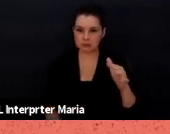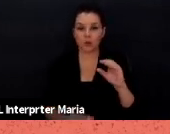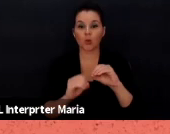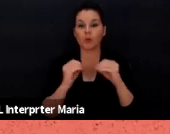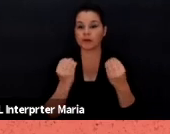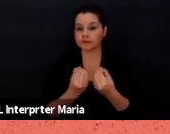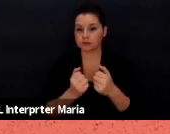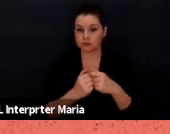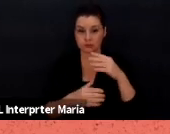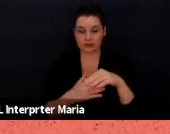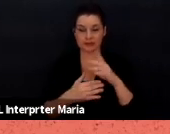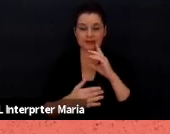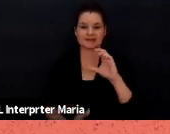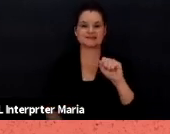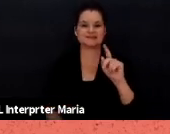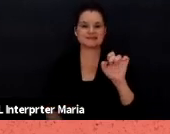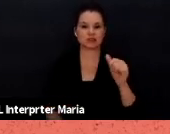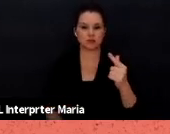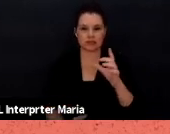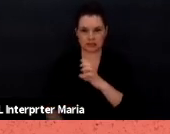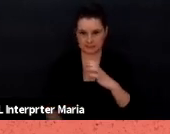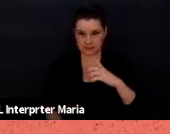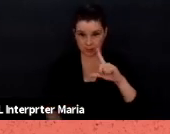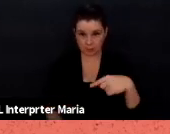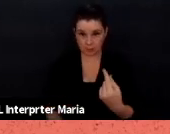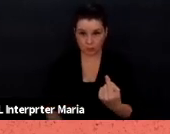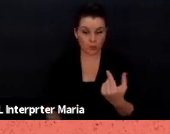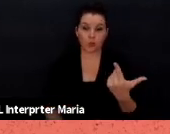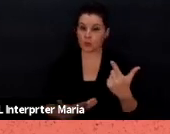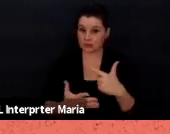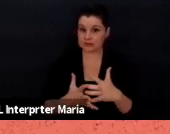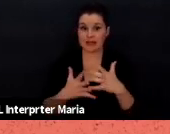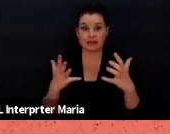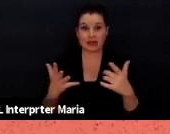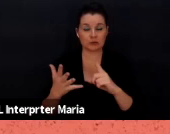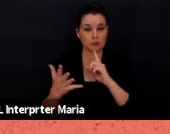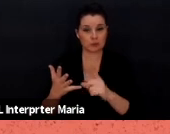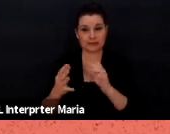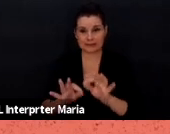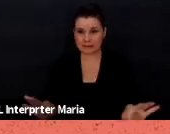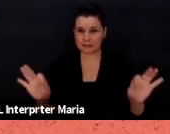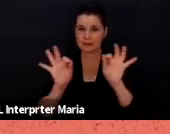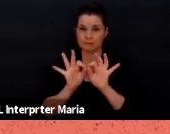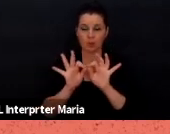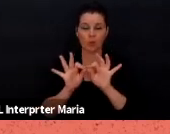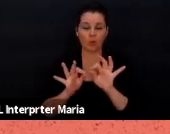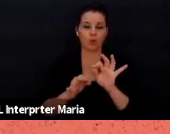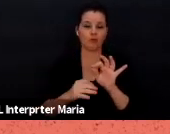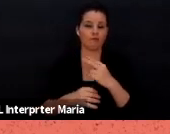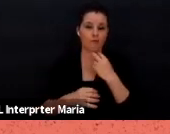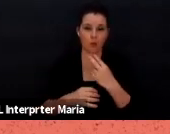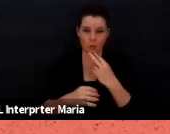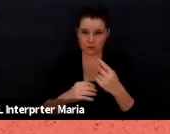organizations in the steering committee alone, which are a lot of really important voices. And then we